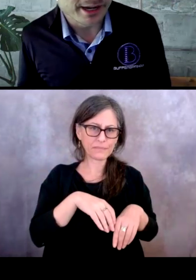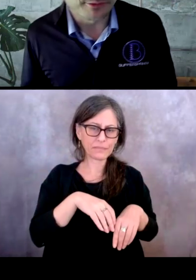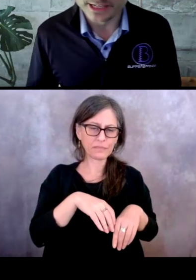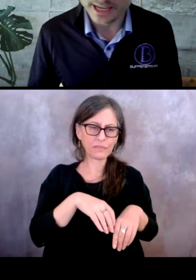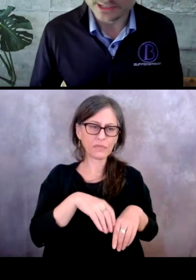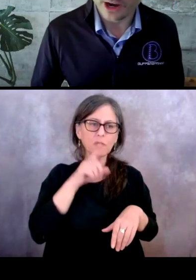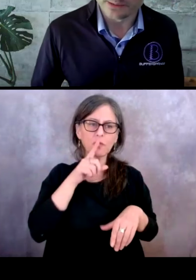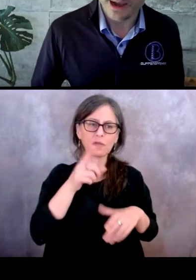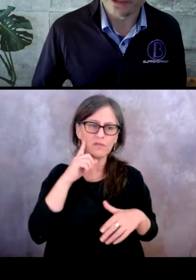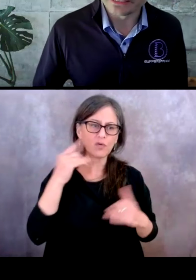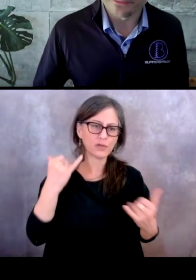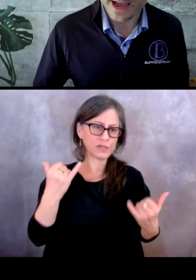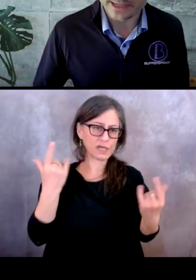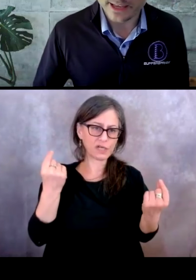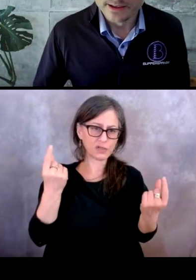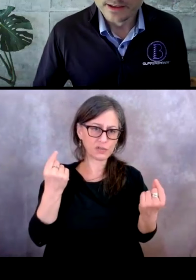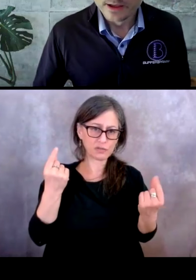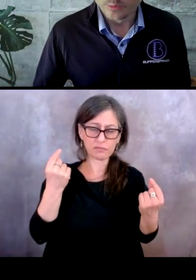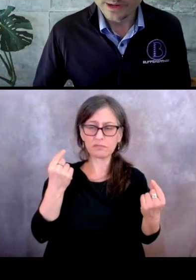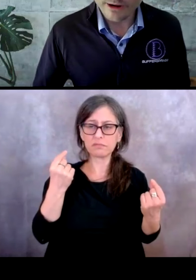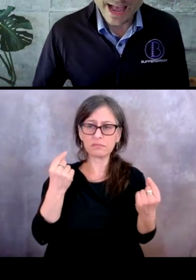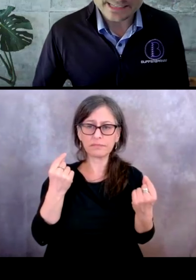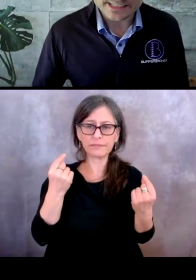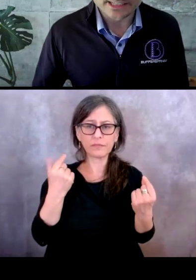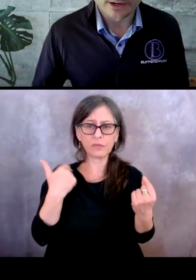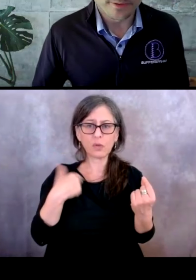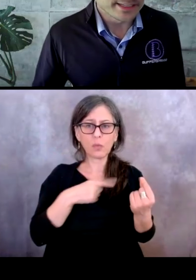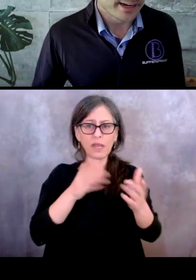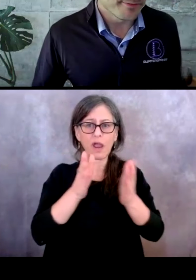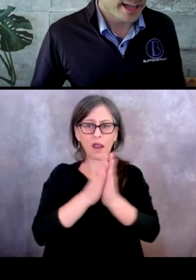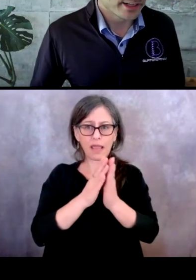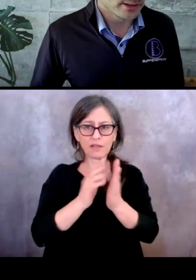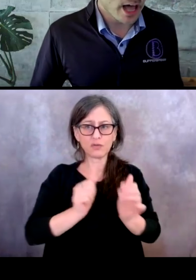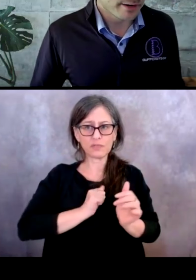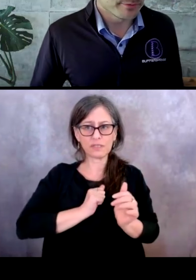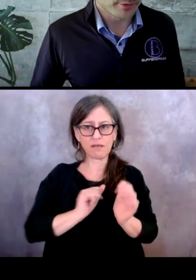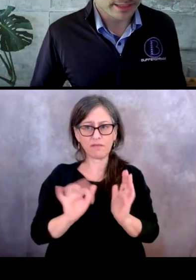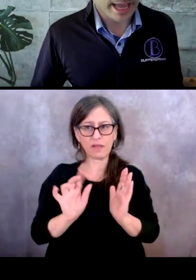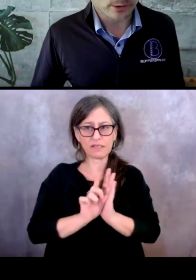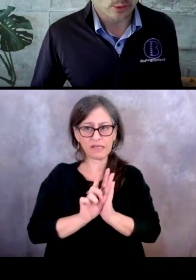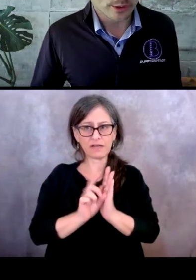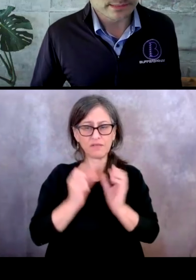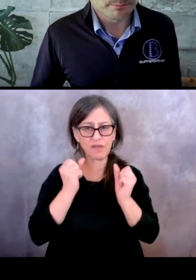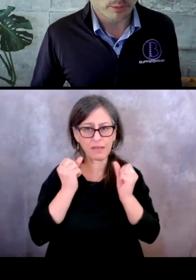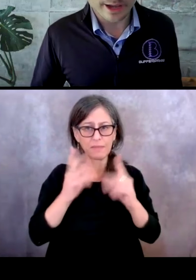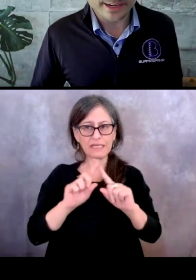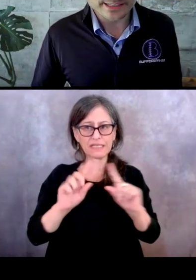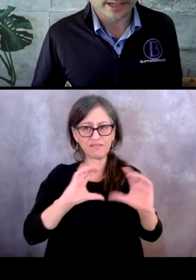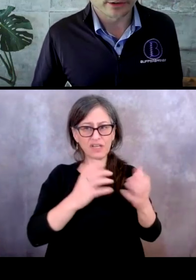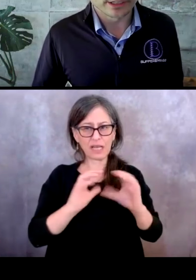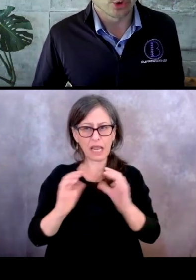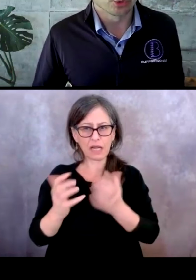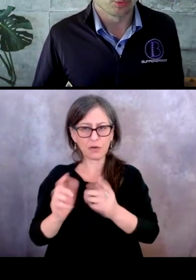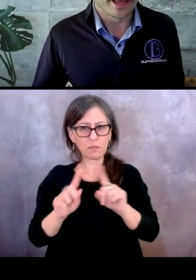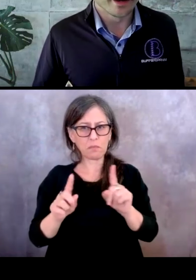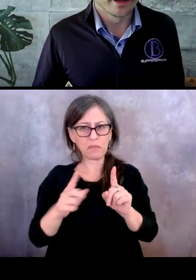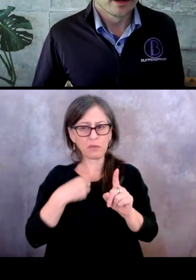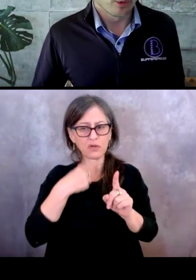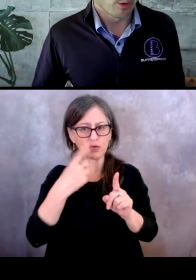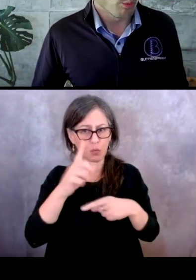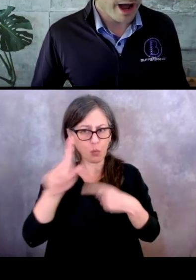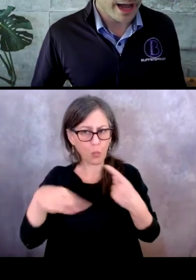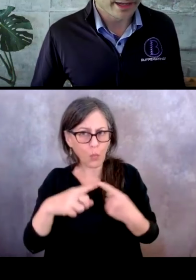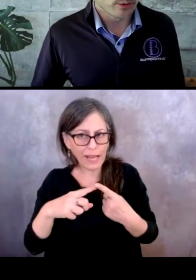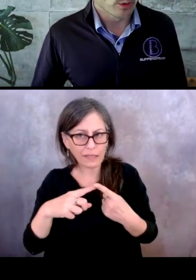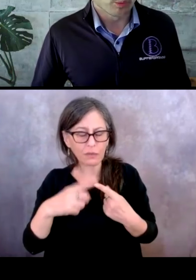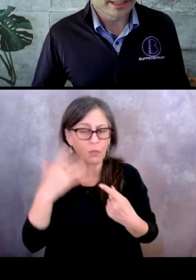really want to cover today and talk about is the fact that we are asked to self-identify in a lot of different categories, but we're not necessarily told when